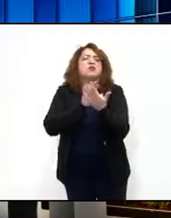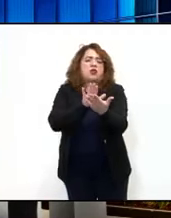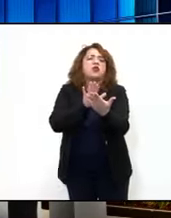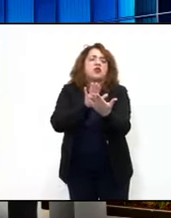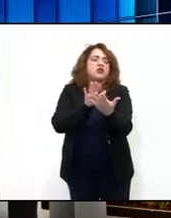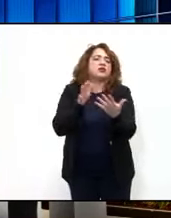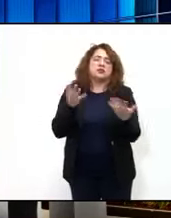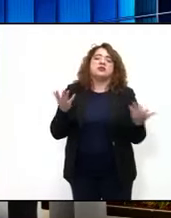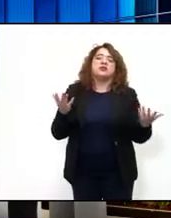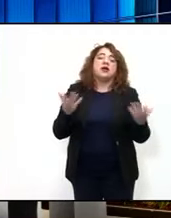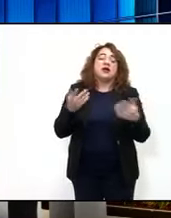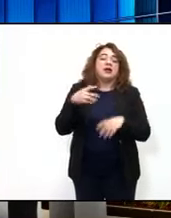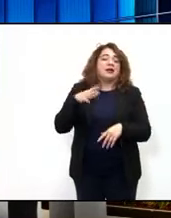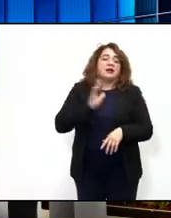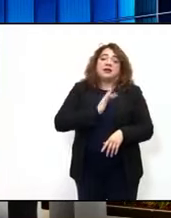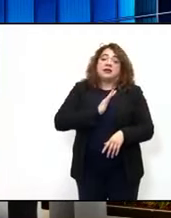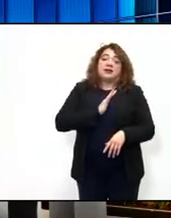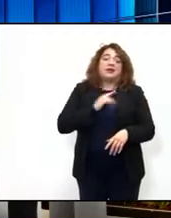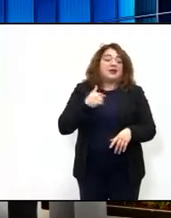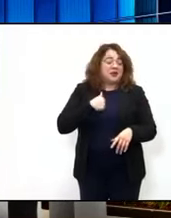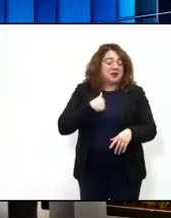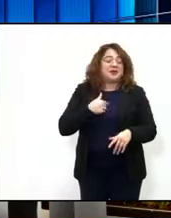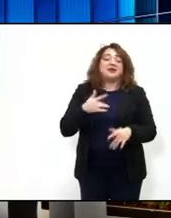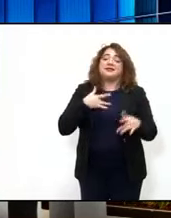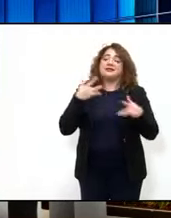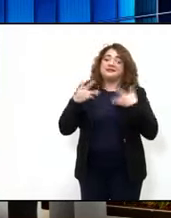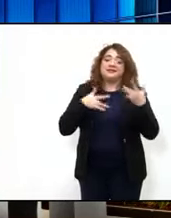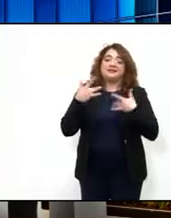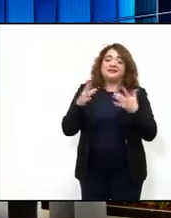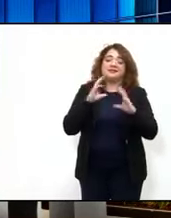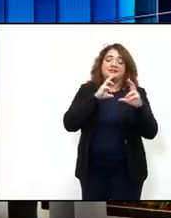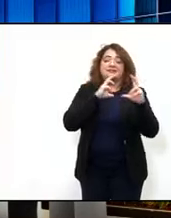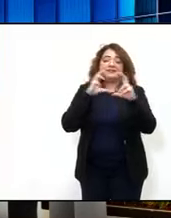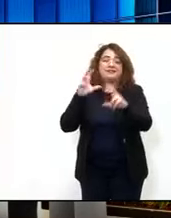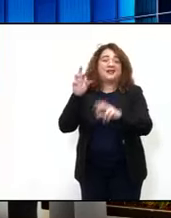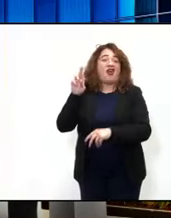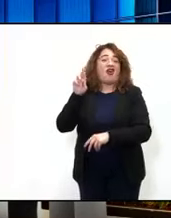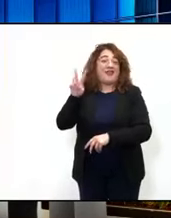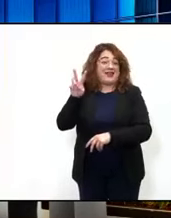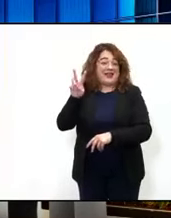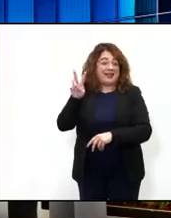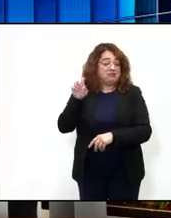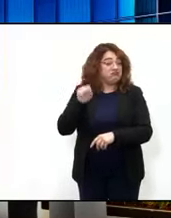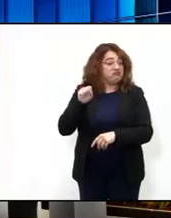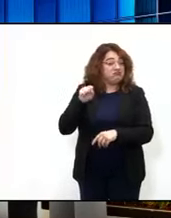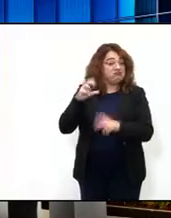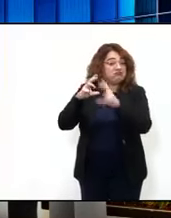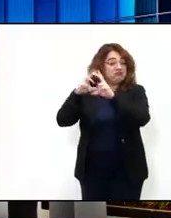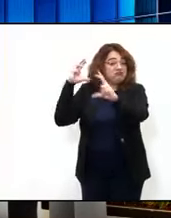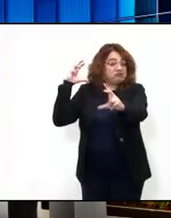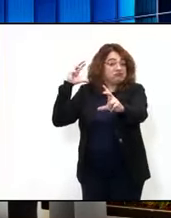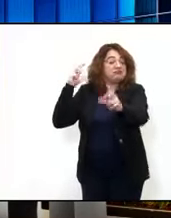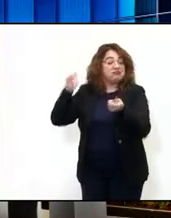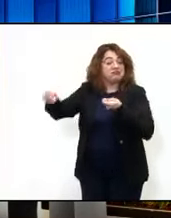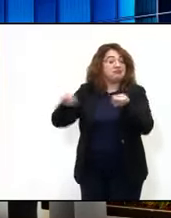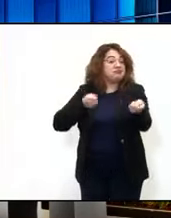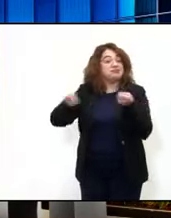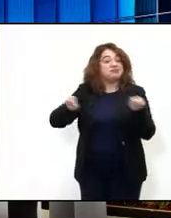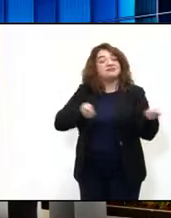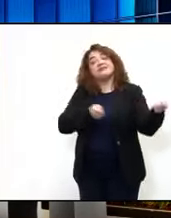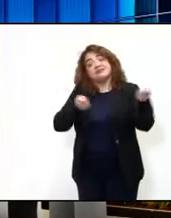new, the mobile RVs, and then also really being able to reach people who can't get to our testing